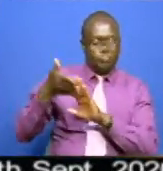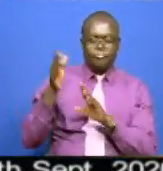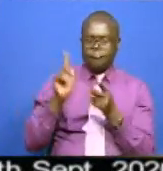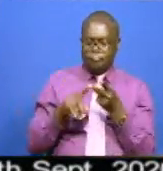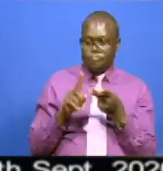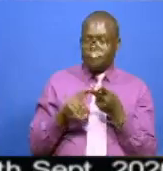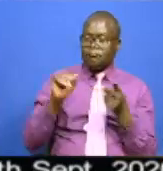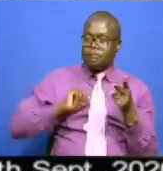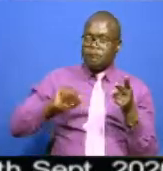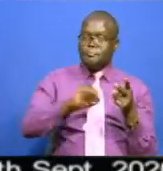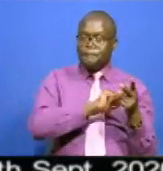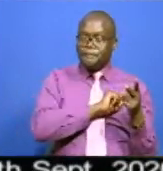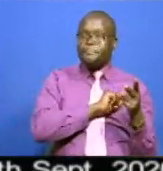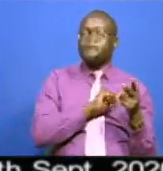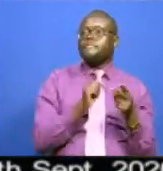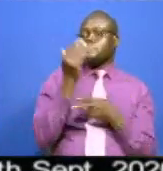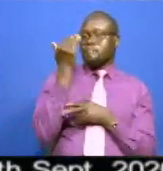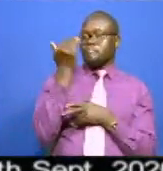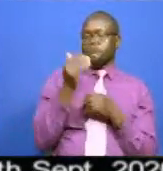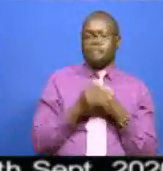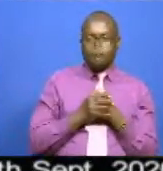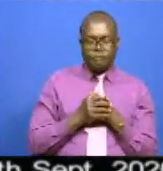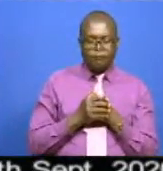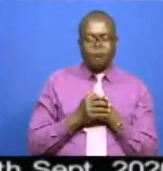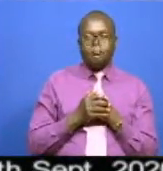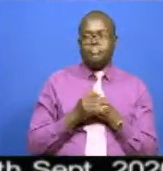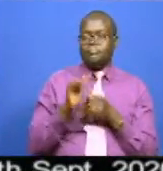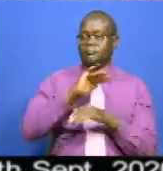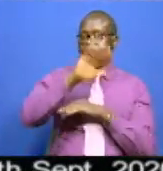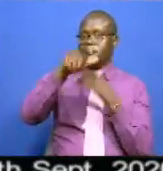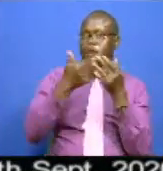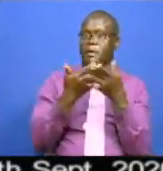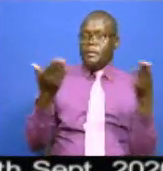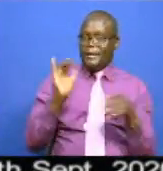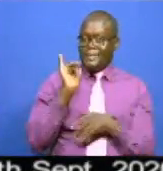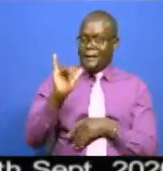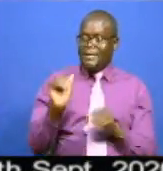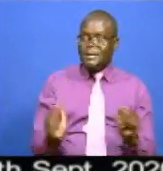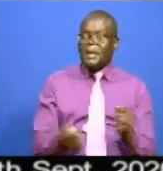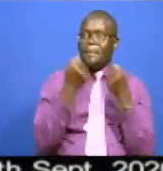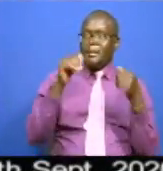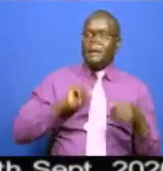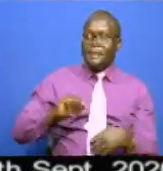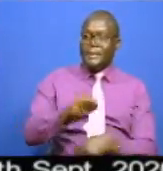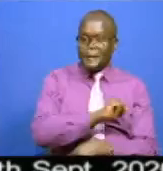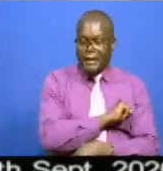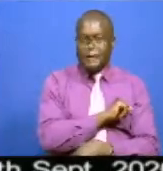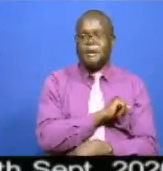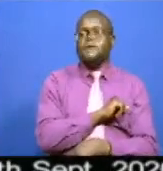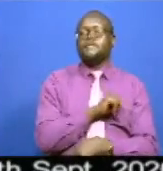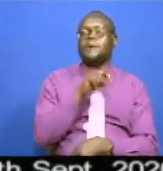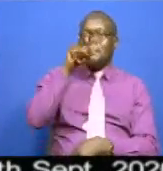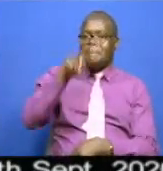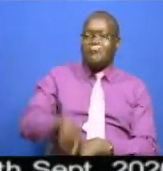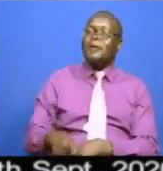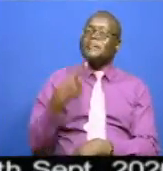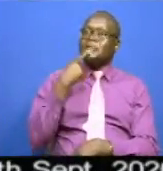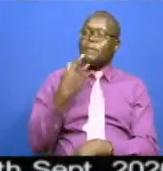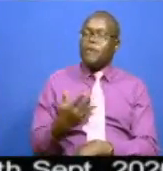the Senate. Despite all the things that were going around the Senate, we must say